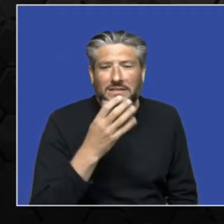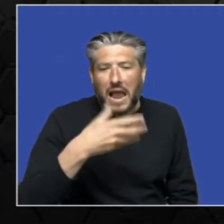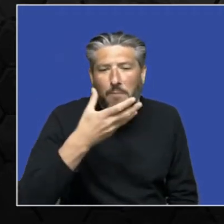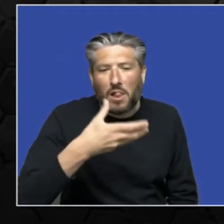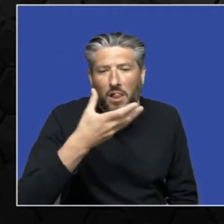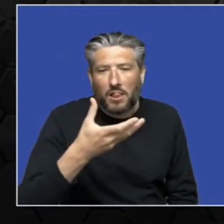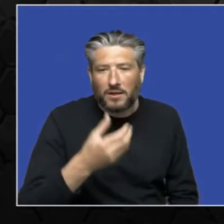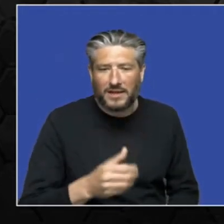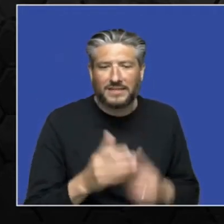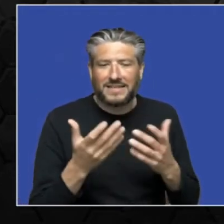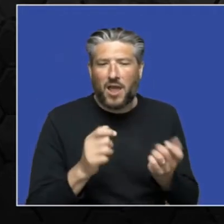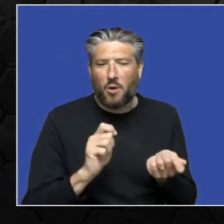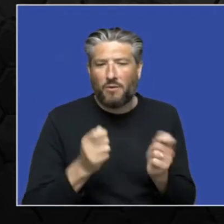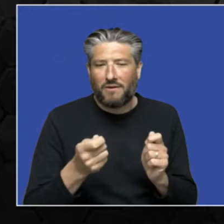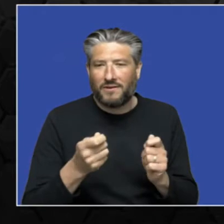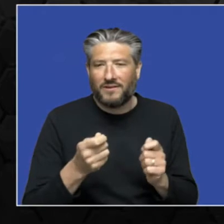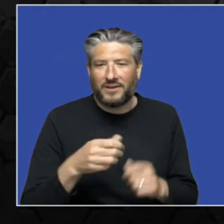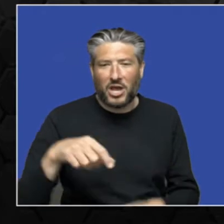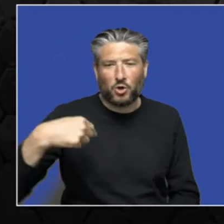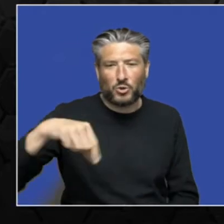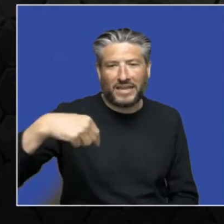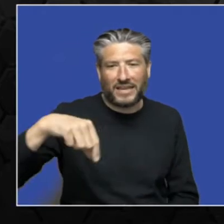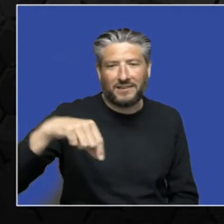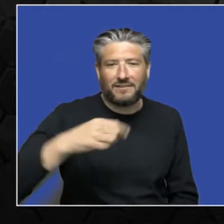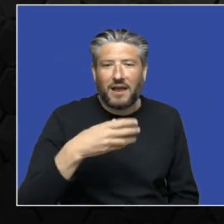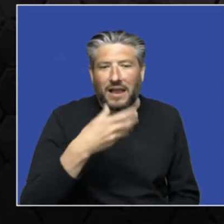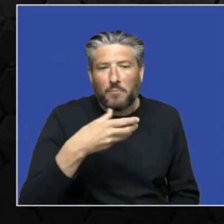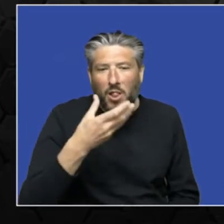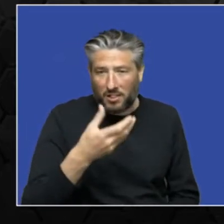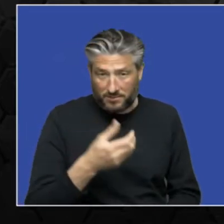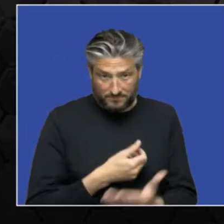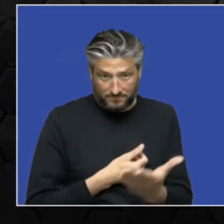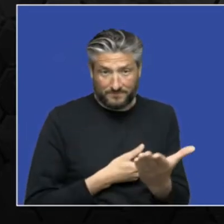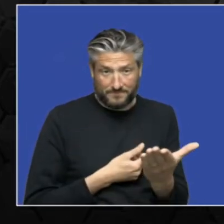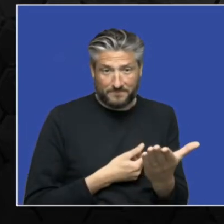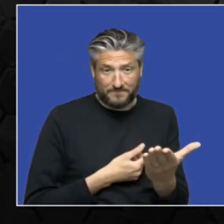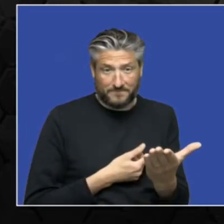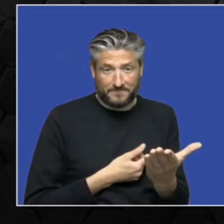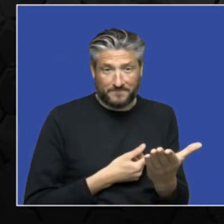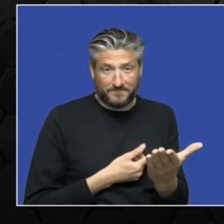me go ahead and simply